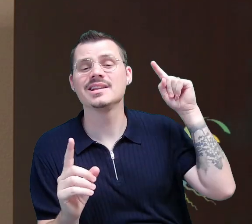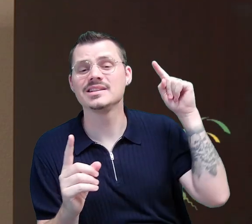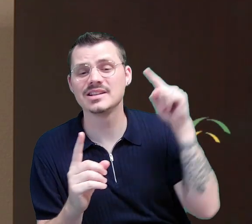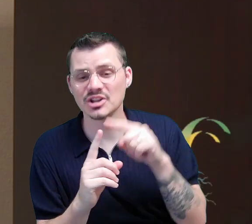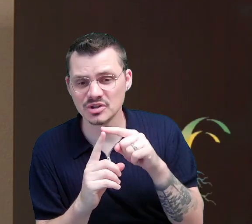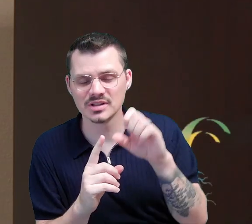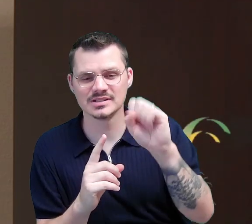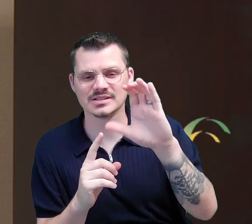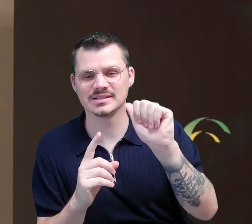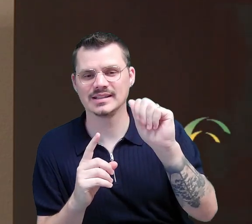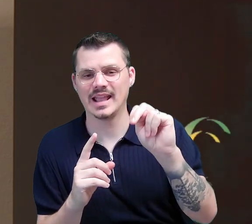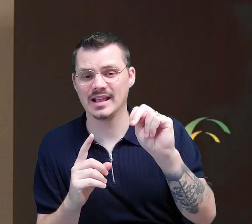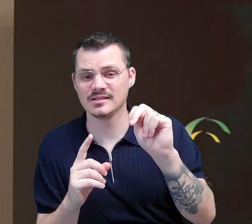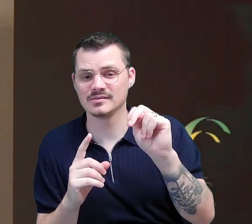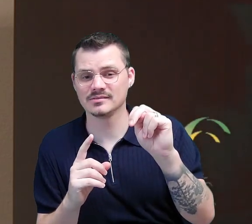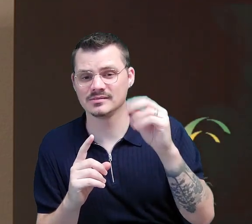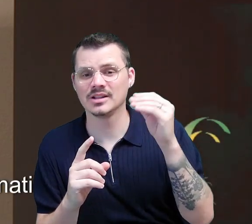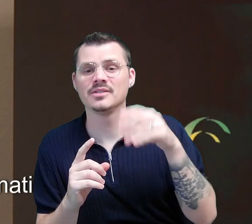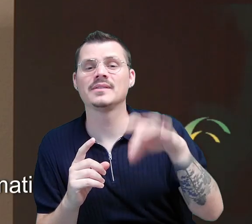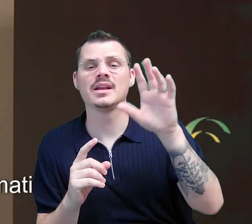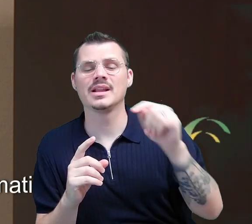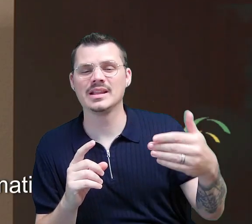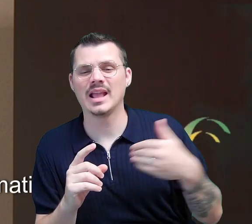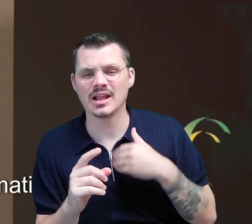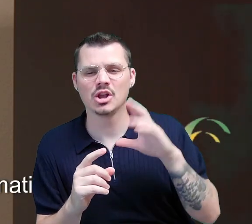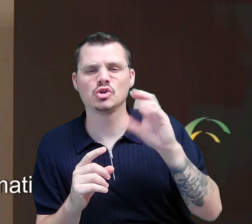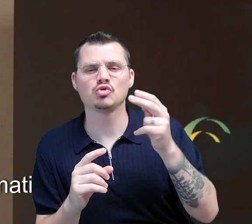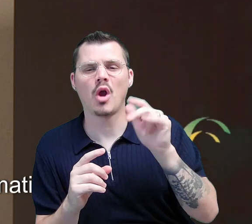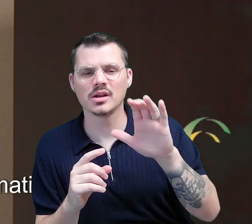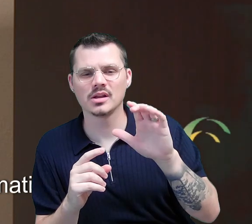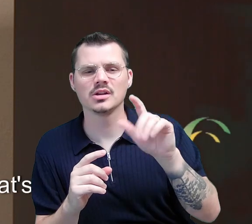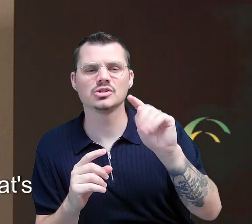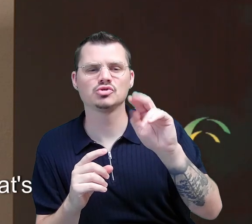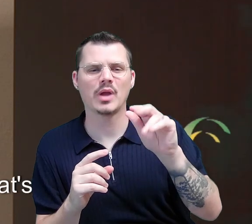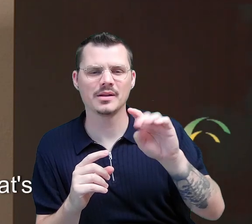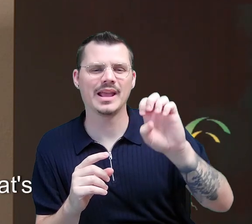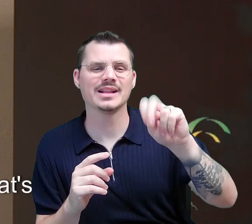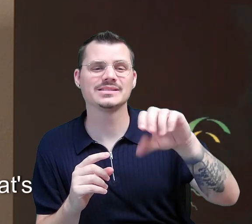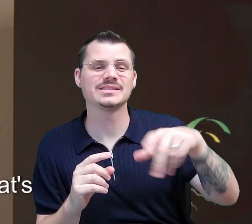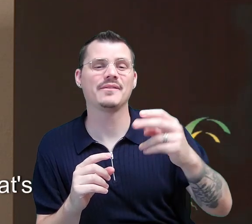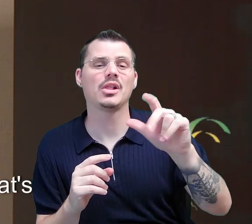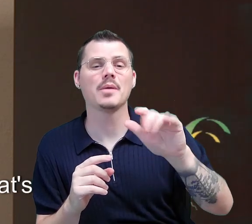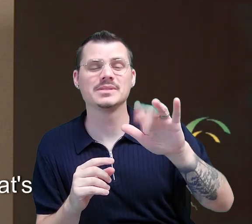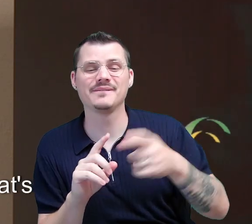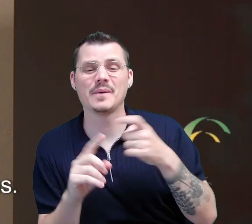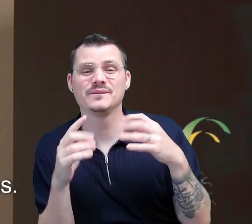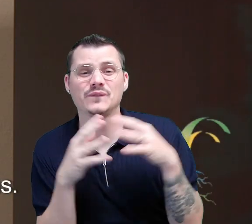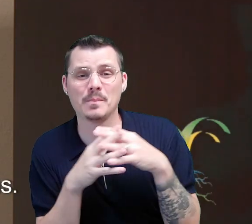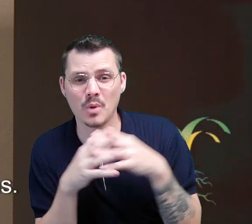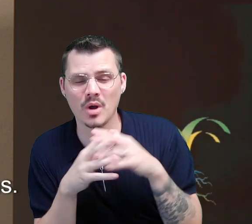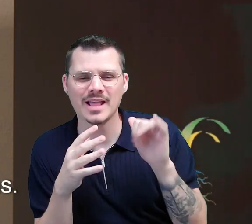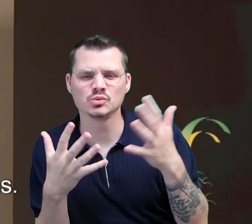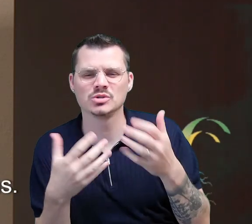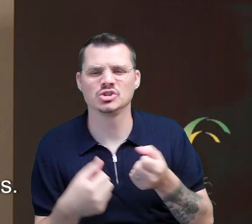Until he was scanned, and it turned out he had chronic traumatic encephalopathy from football, and that's what was